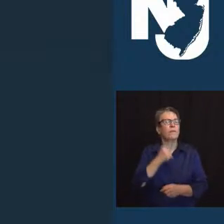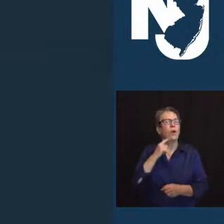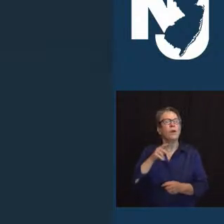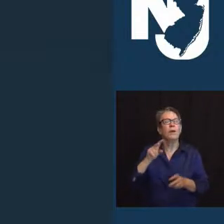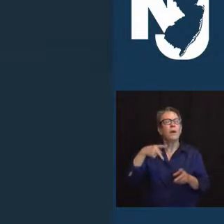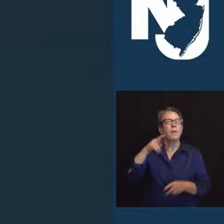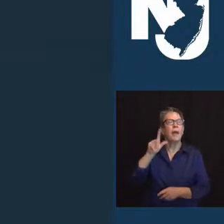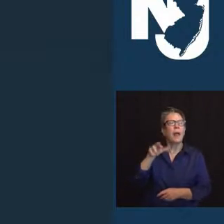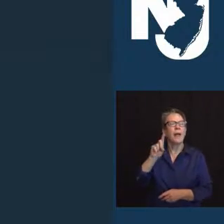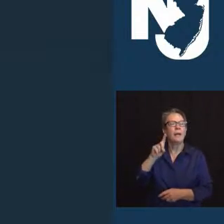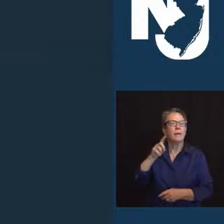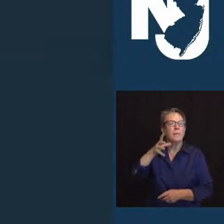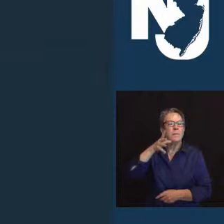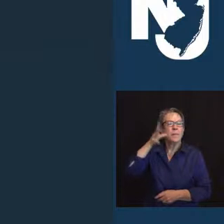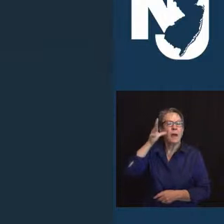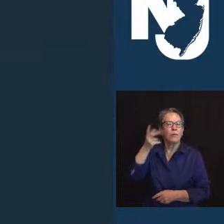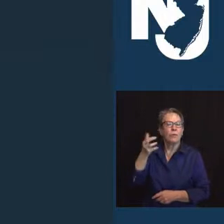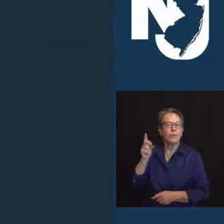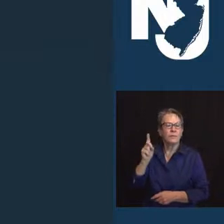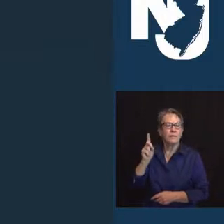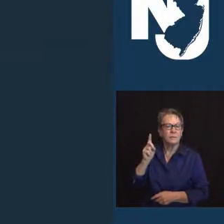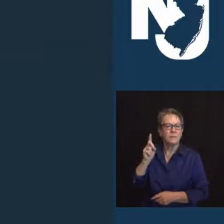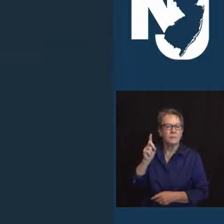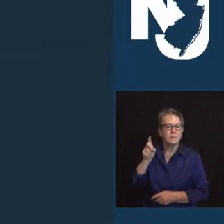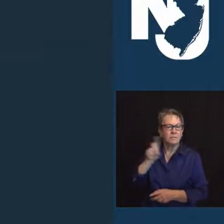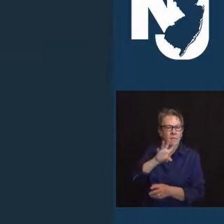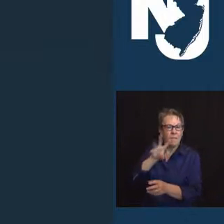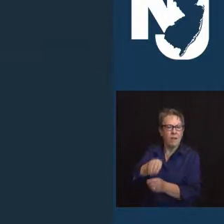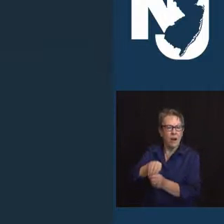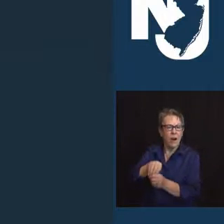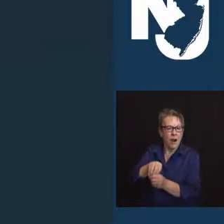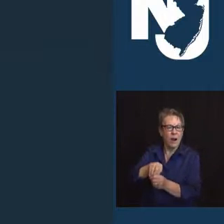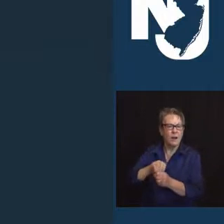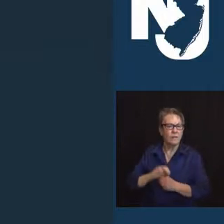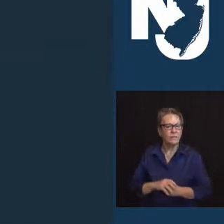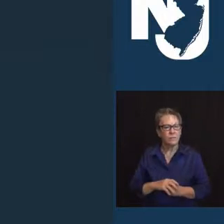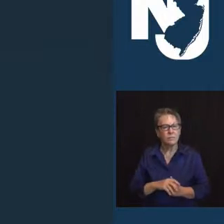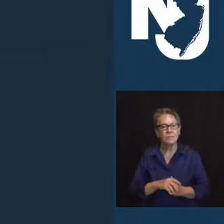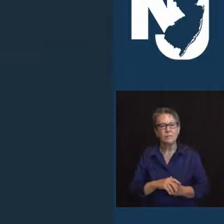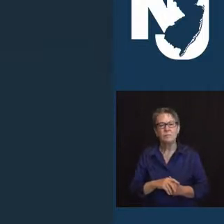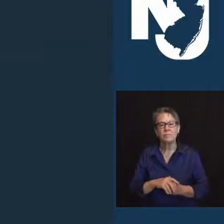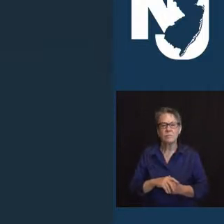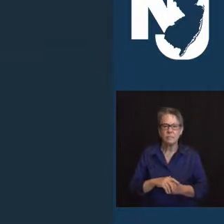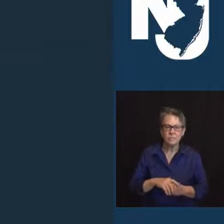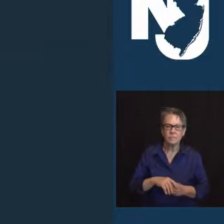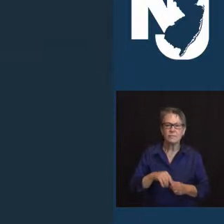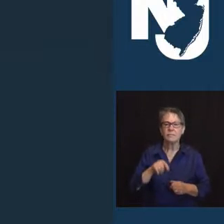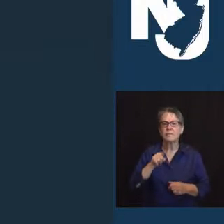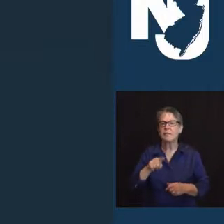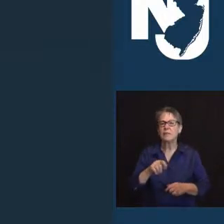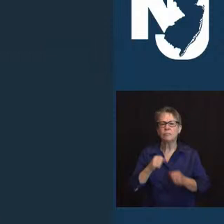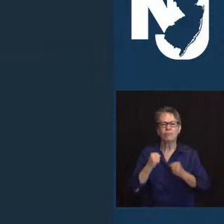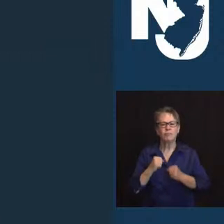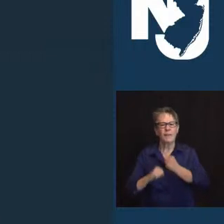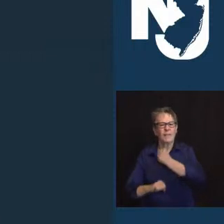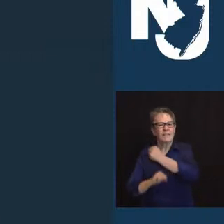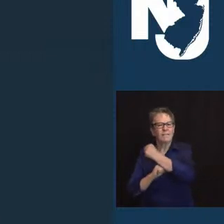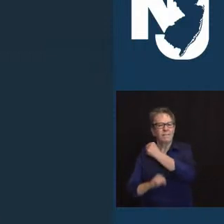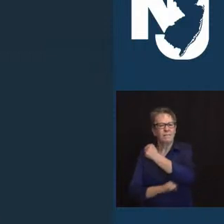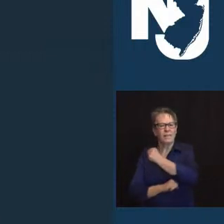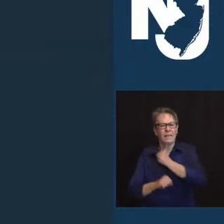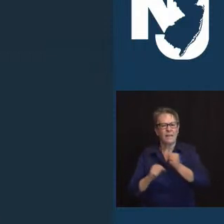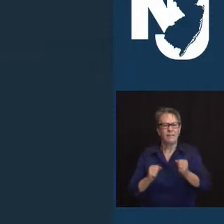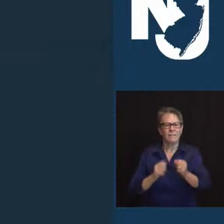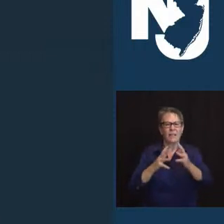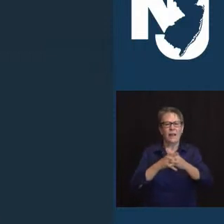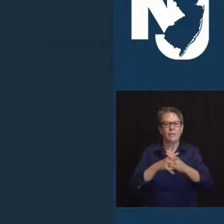advertisement in his memory. And he was among the founders of our state's first LGBTQ plus Pride Festival, Jersey Pride.